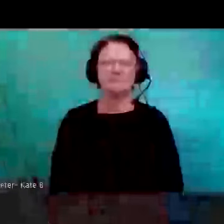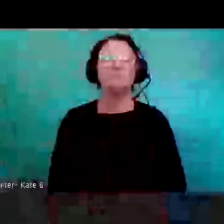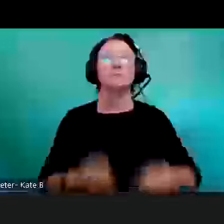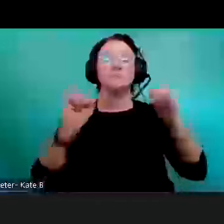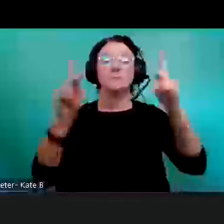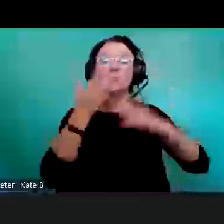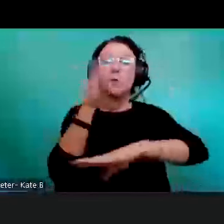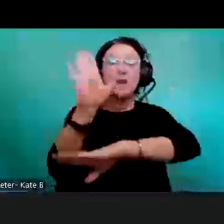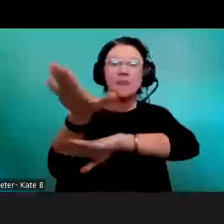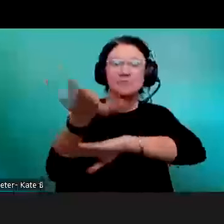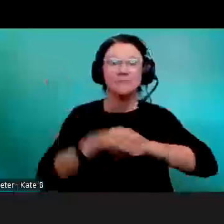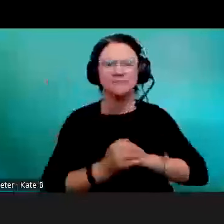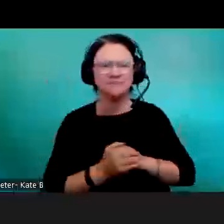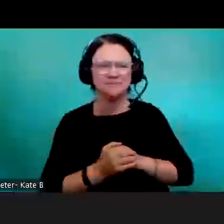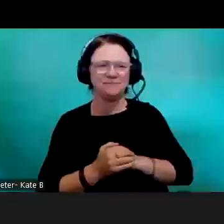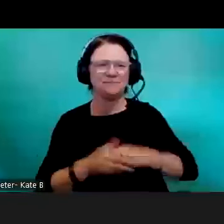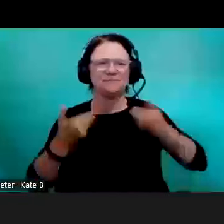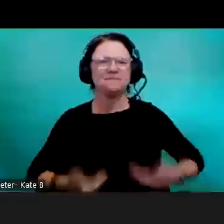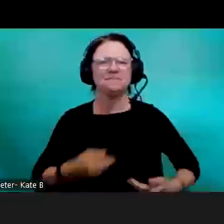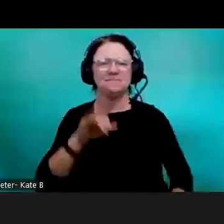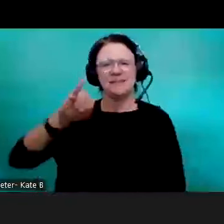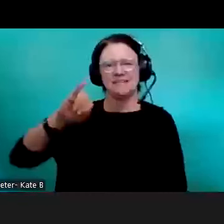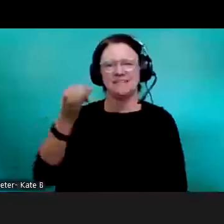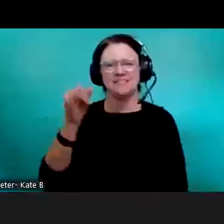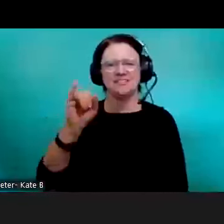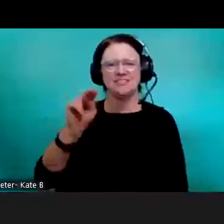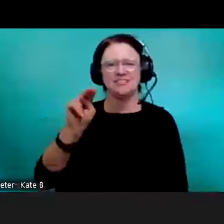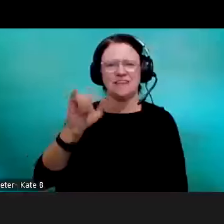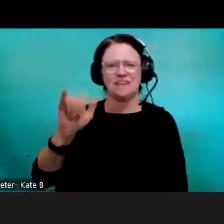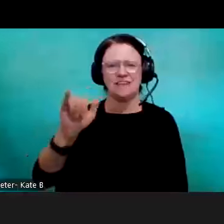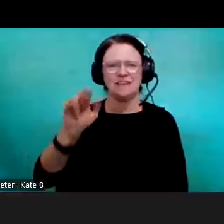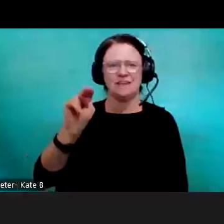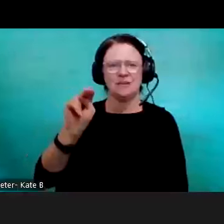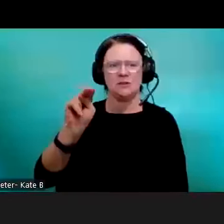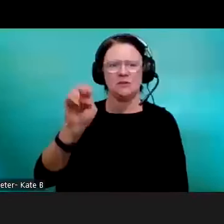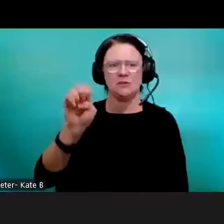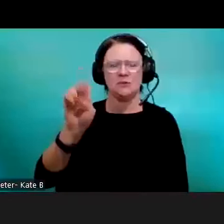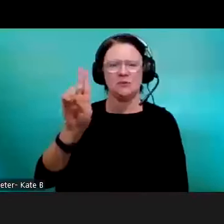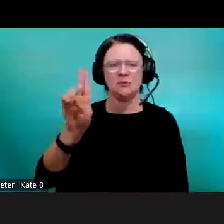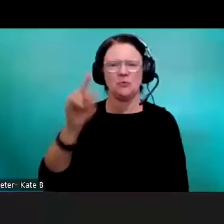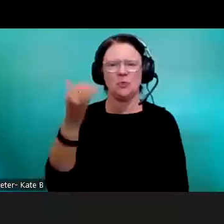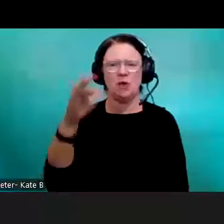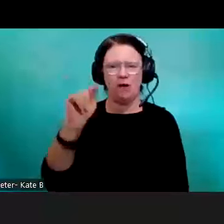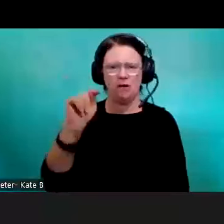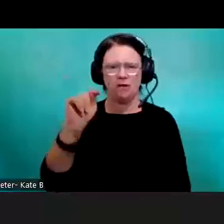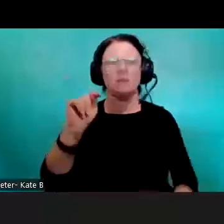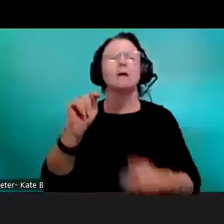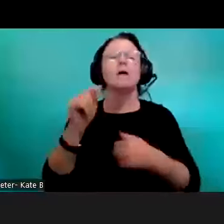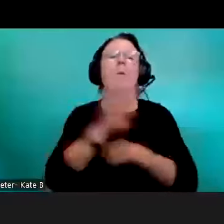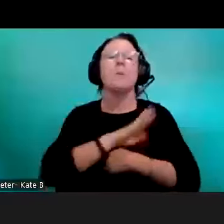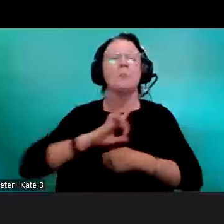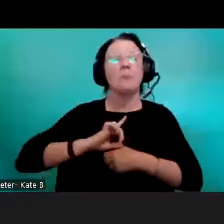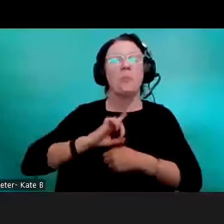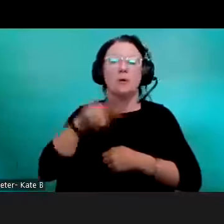Good afternoon, everybody. I am Jenny Newgart, Board for People with Developmental Disabilities and co-lead of